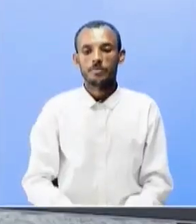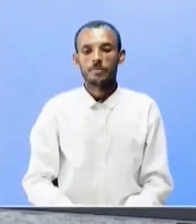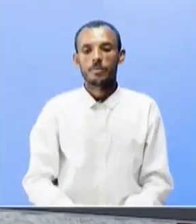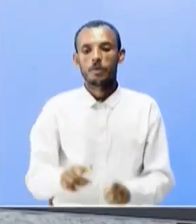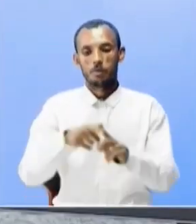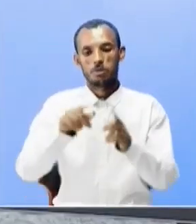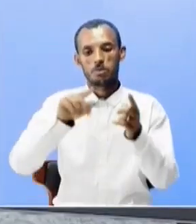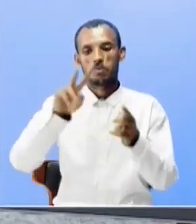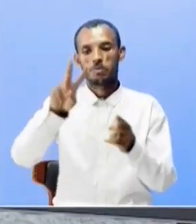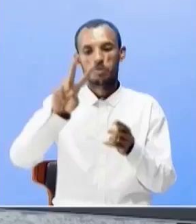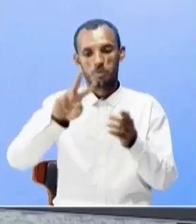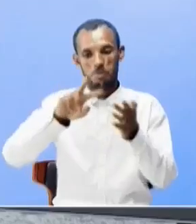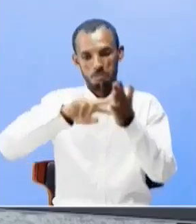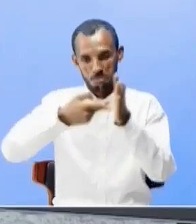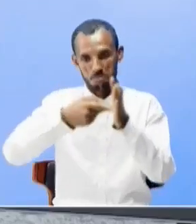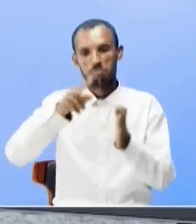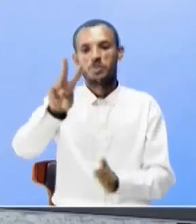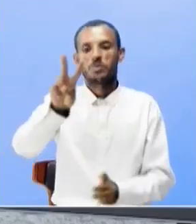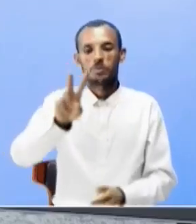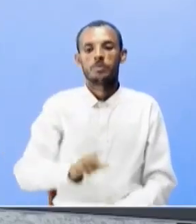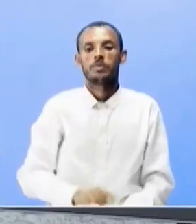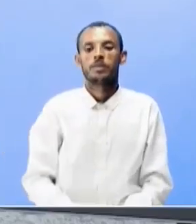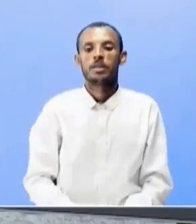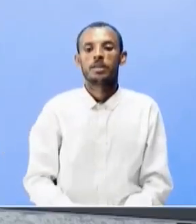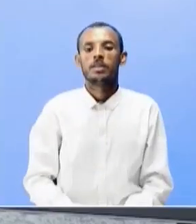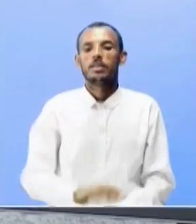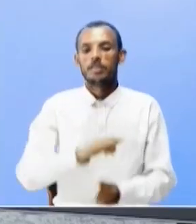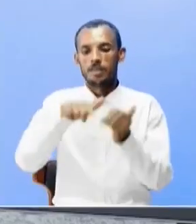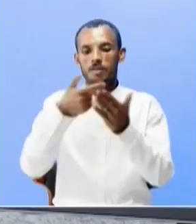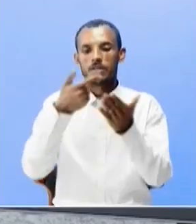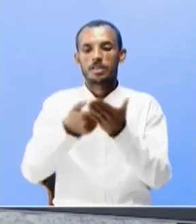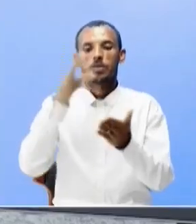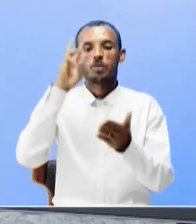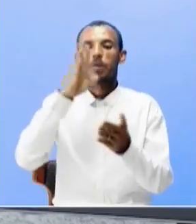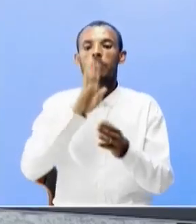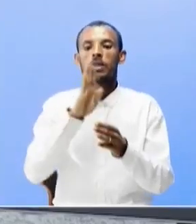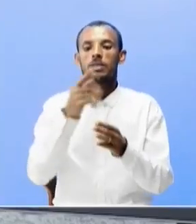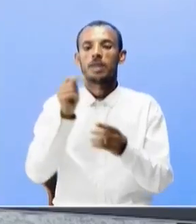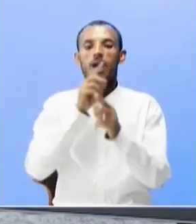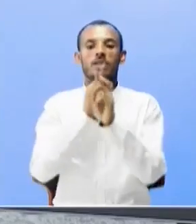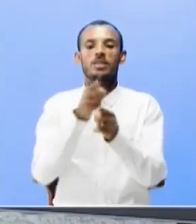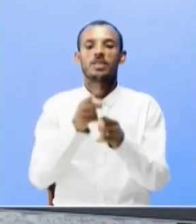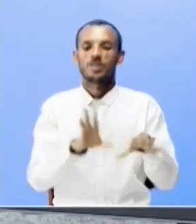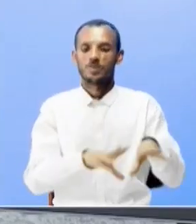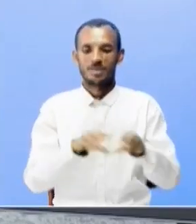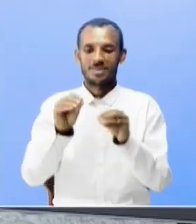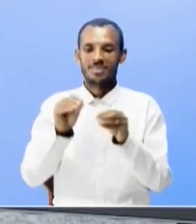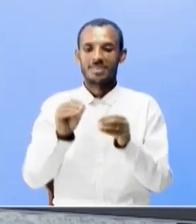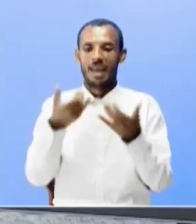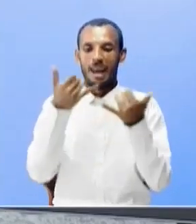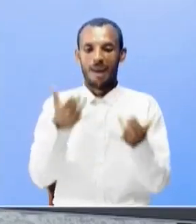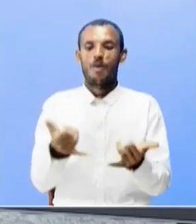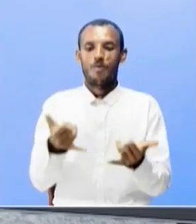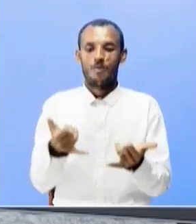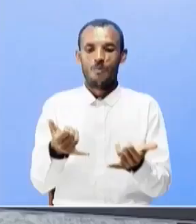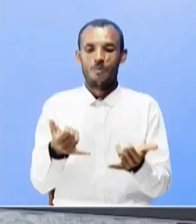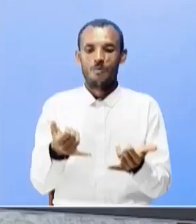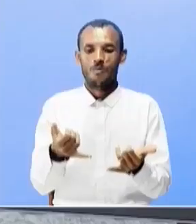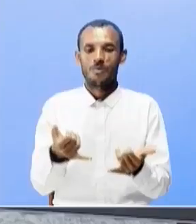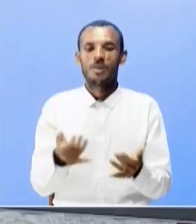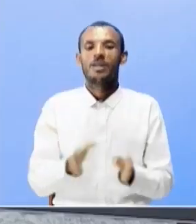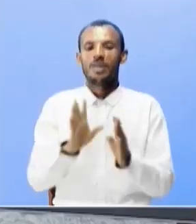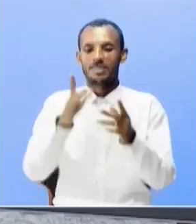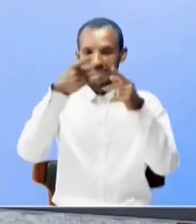2. We can write in this form, 2. Therefore, this will be the answer. Students, now,